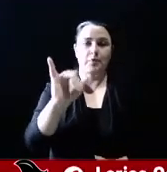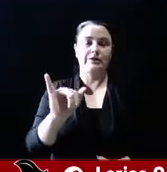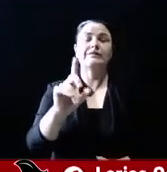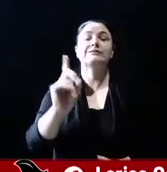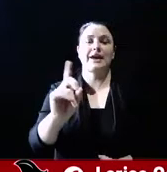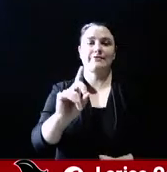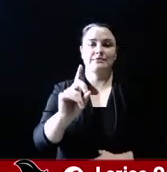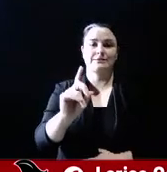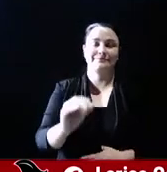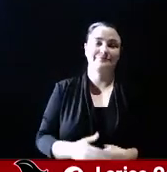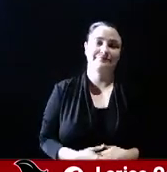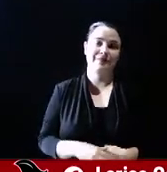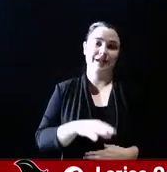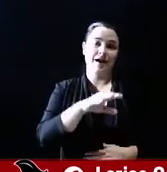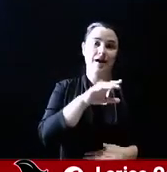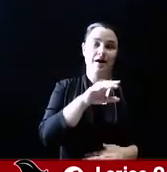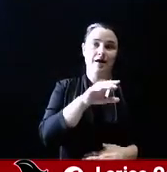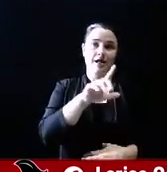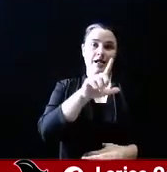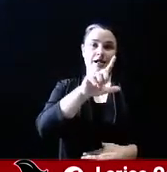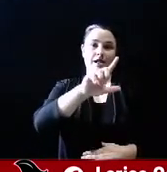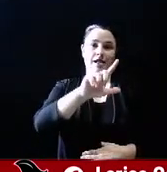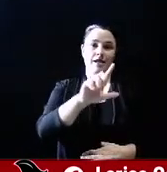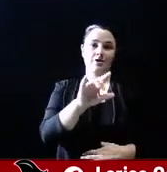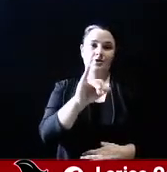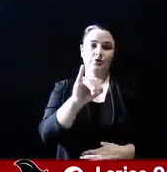Brianna Lalani Davis.